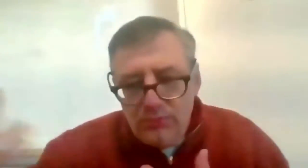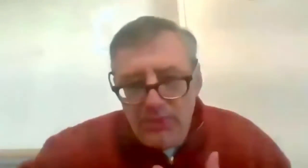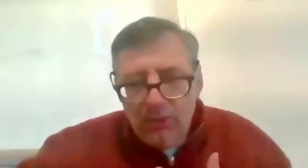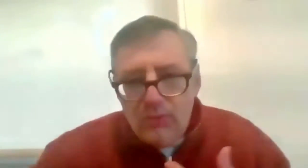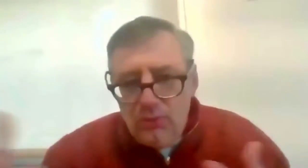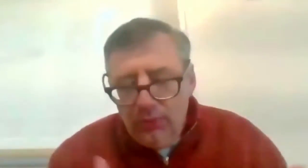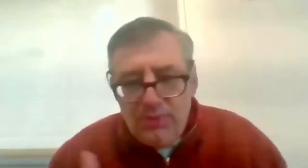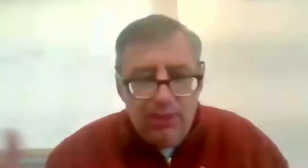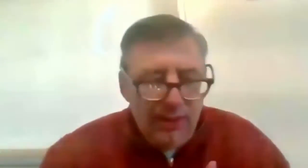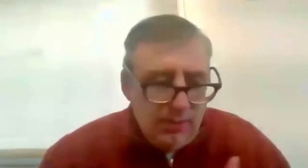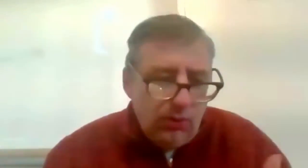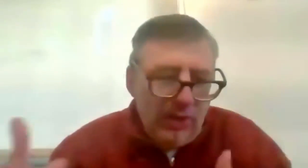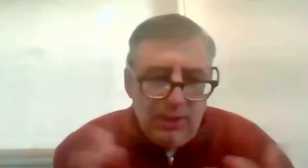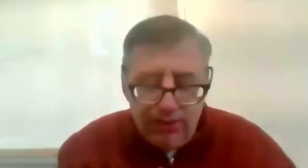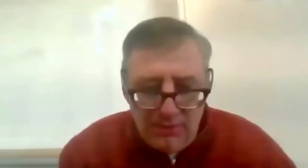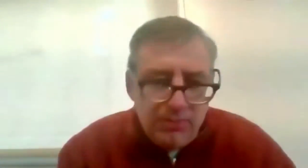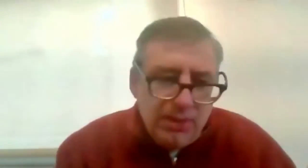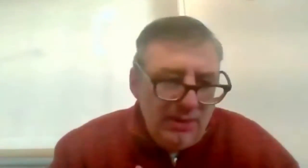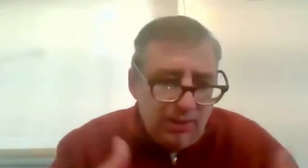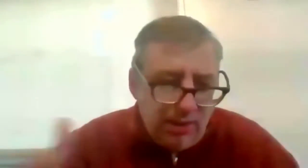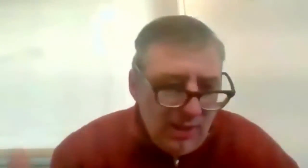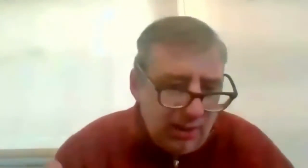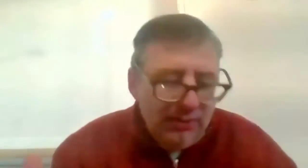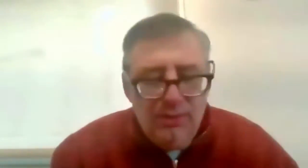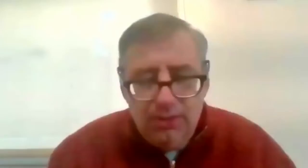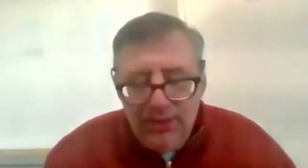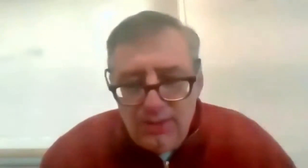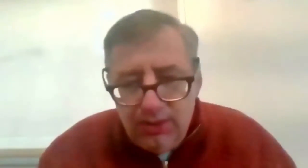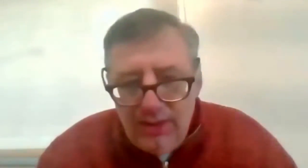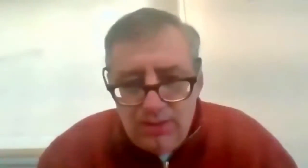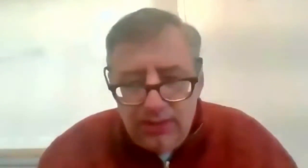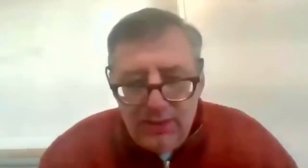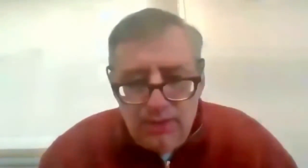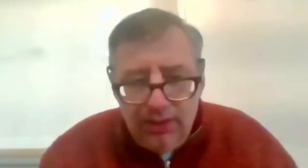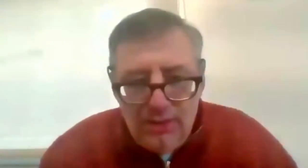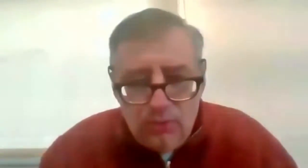Aires would establish some